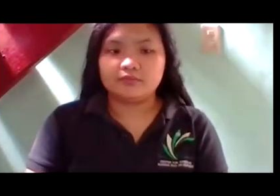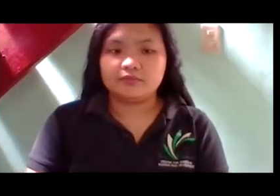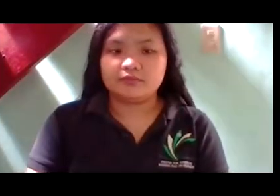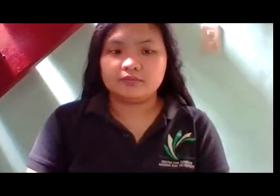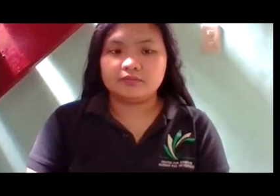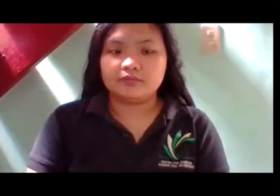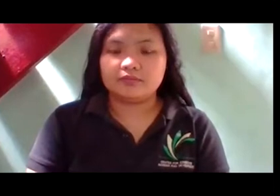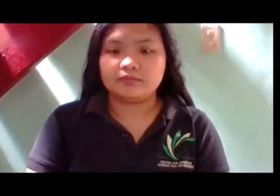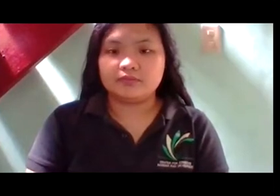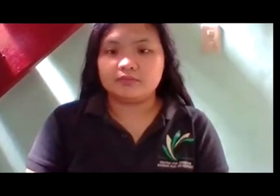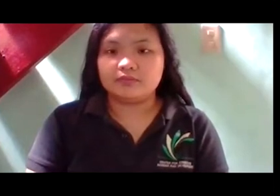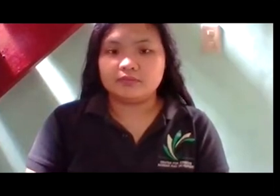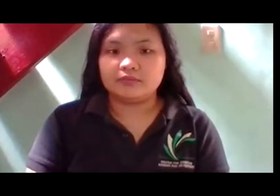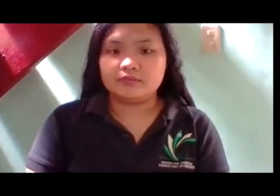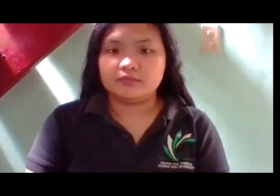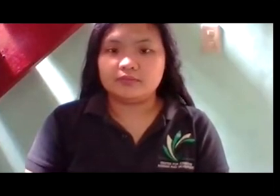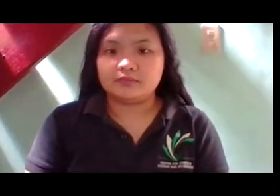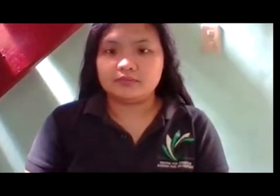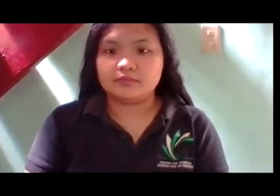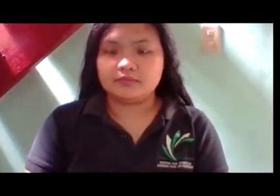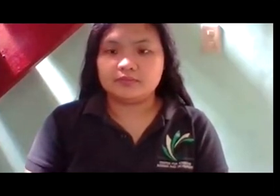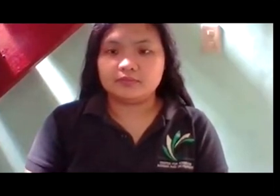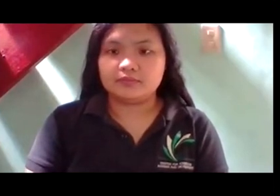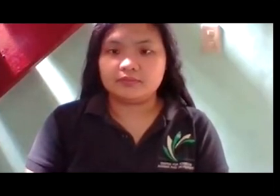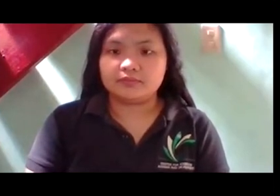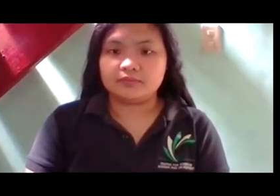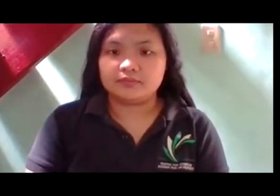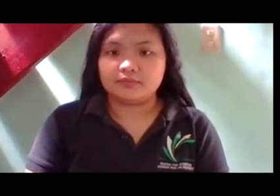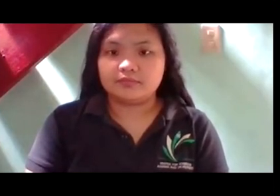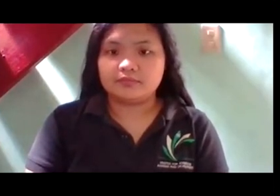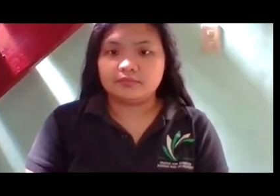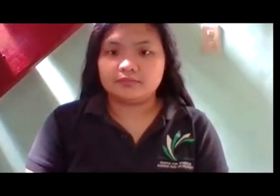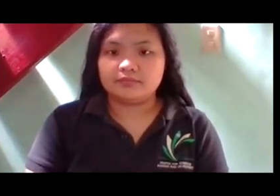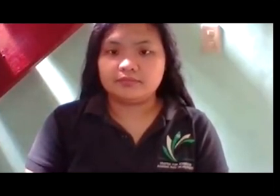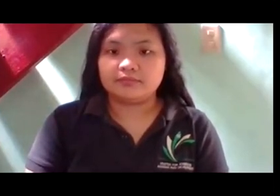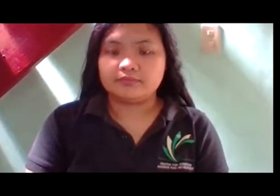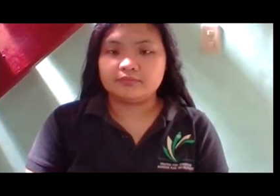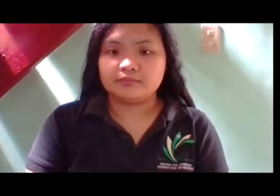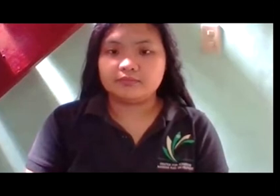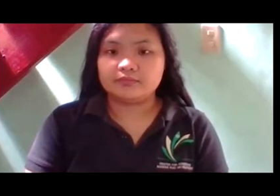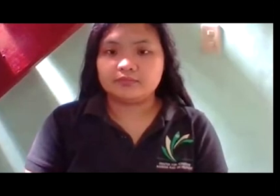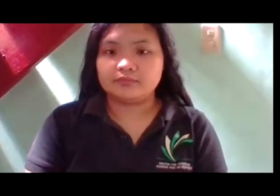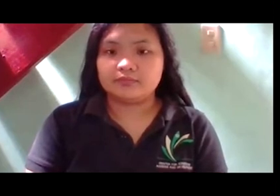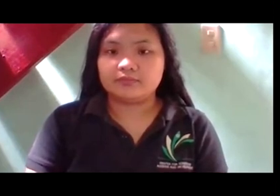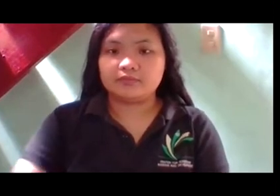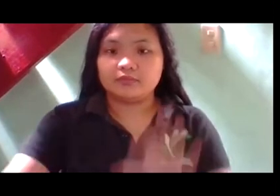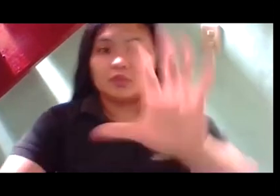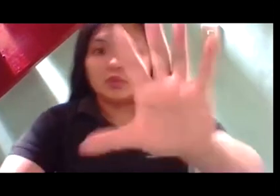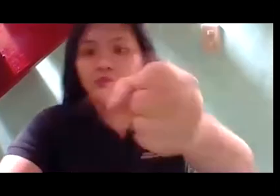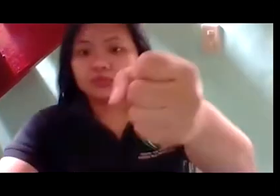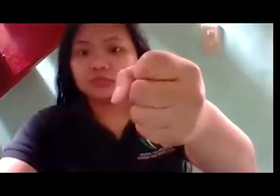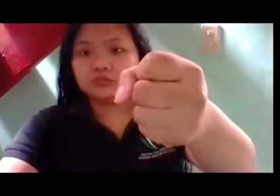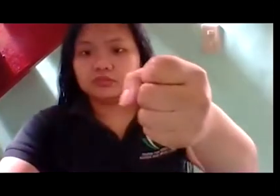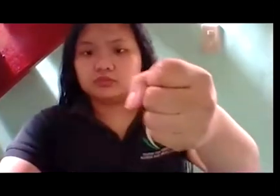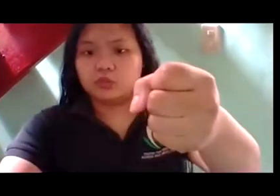So my family has 4 members. Okay. So are you going to put